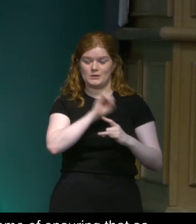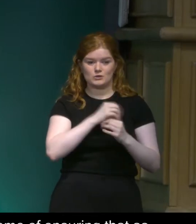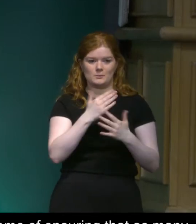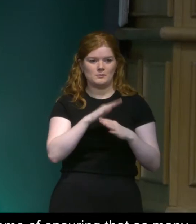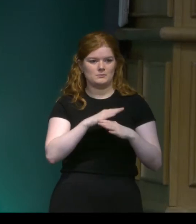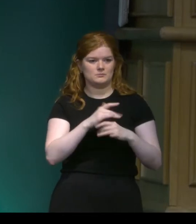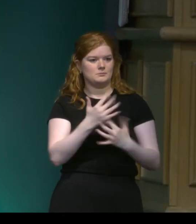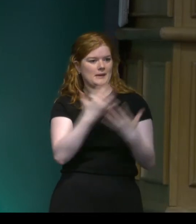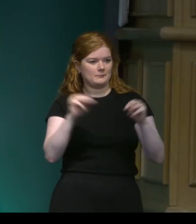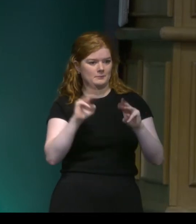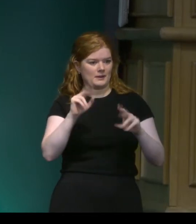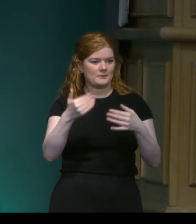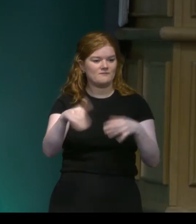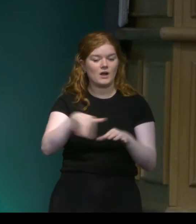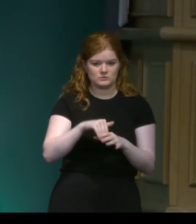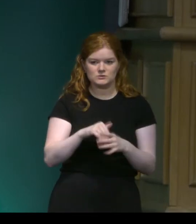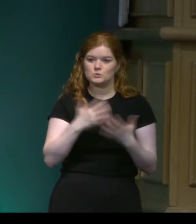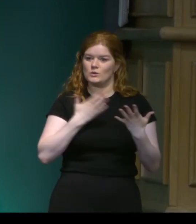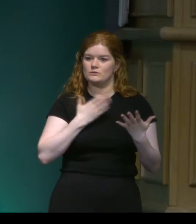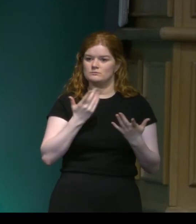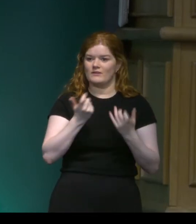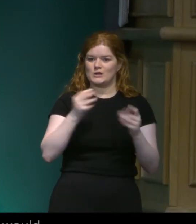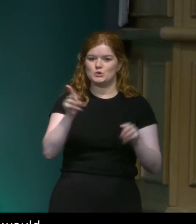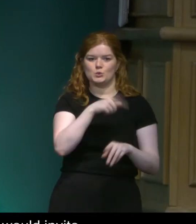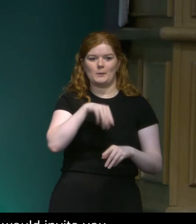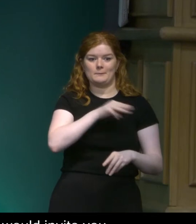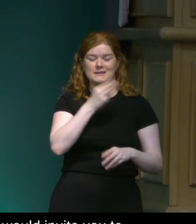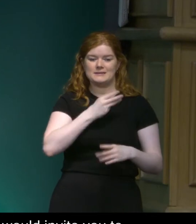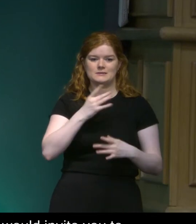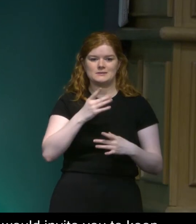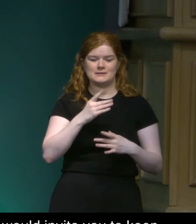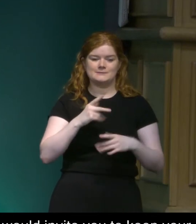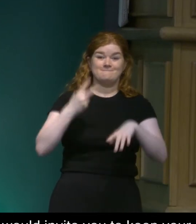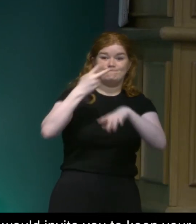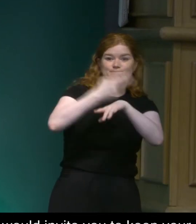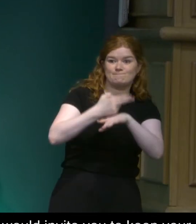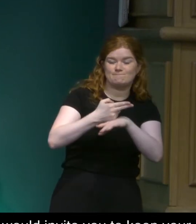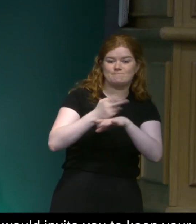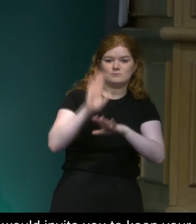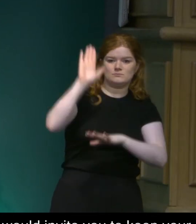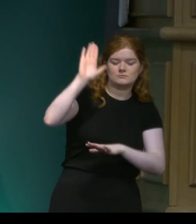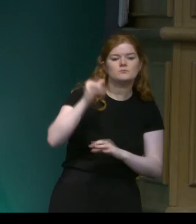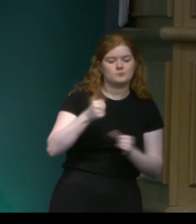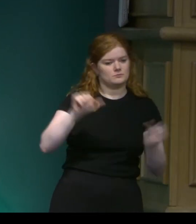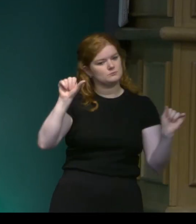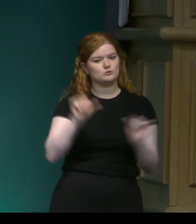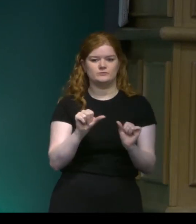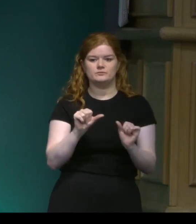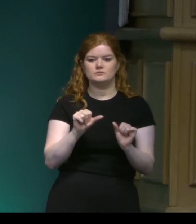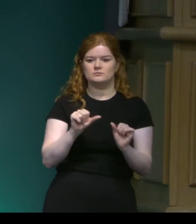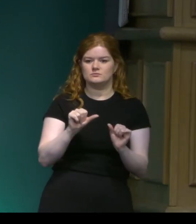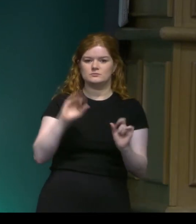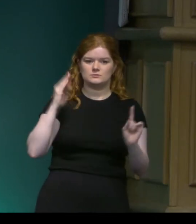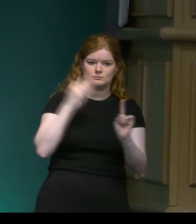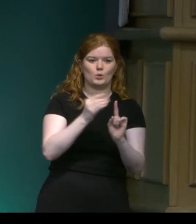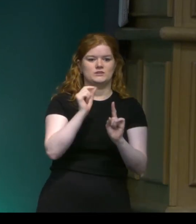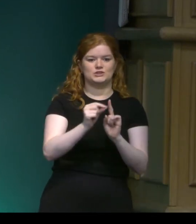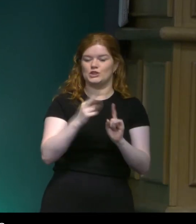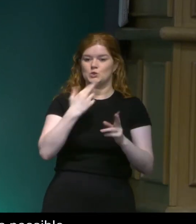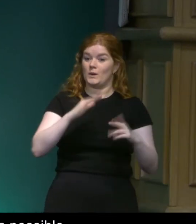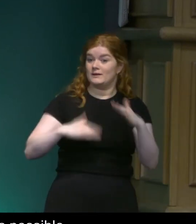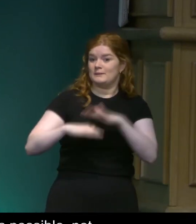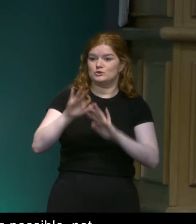can participate I would invite you to keep your interventions as succinct and brief as possible again not to constrain